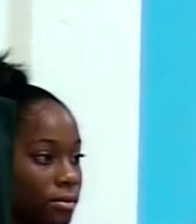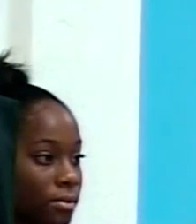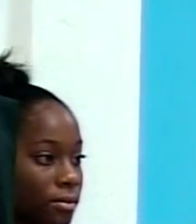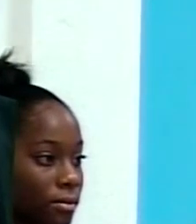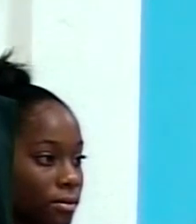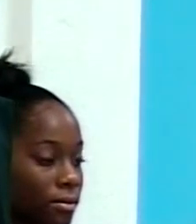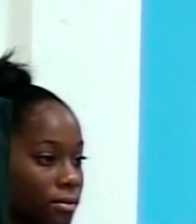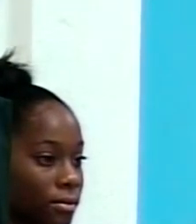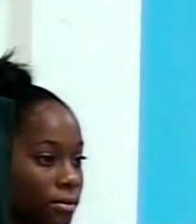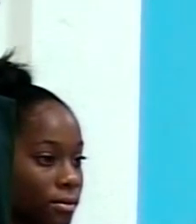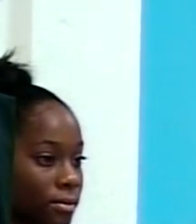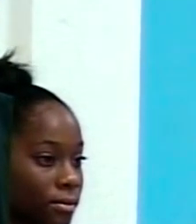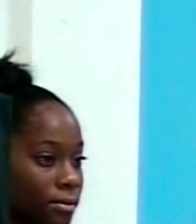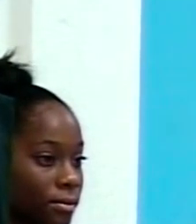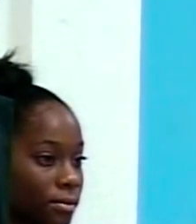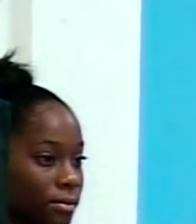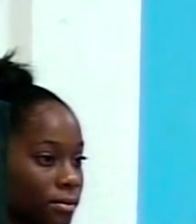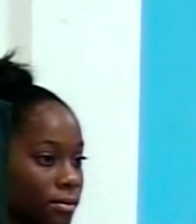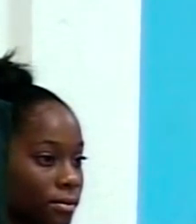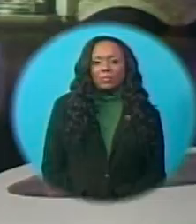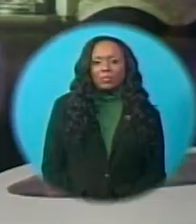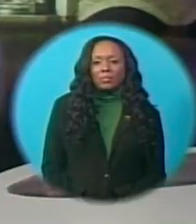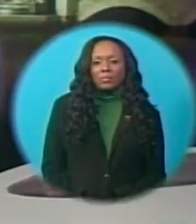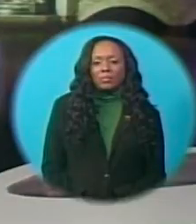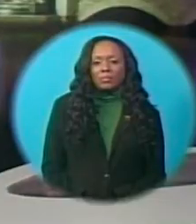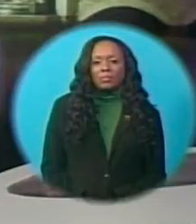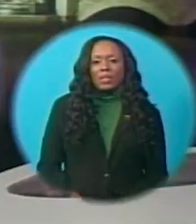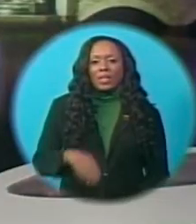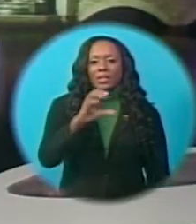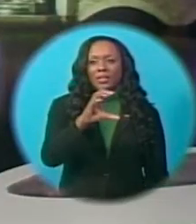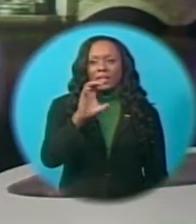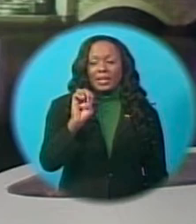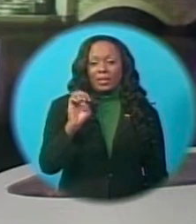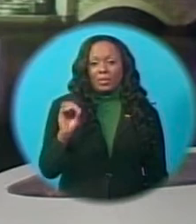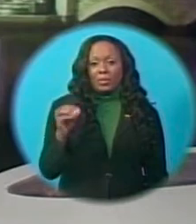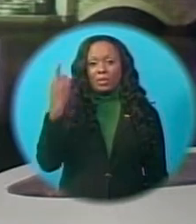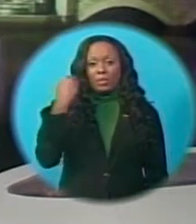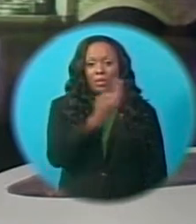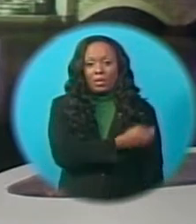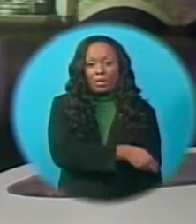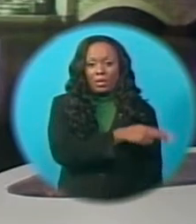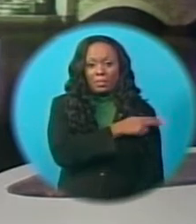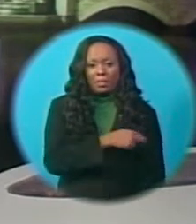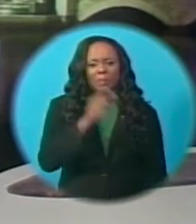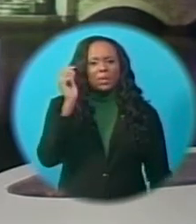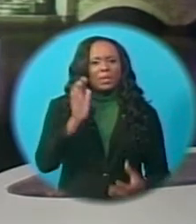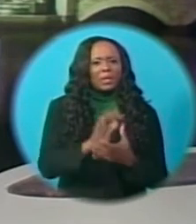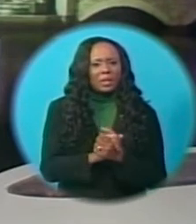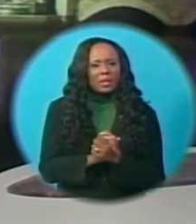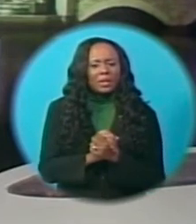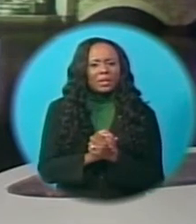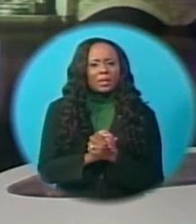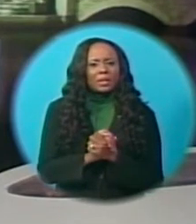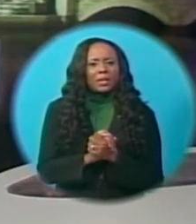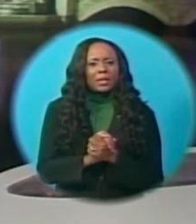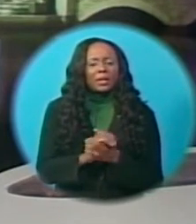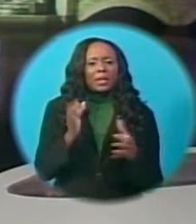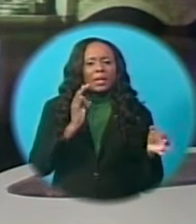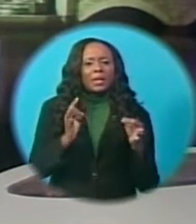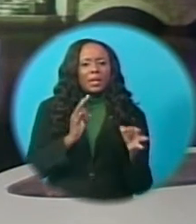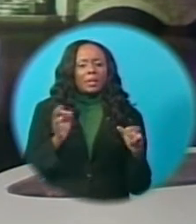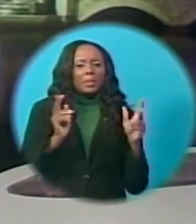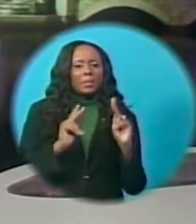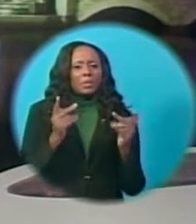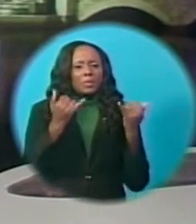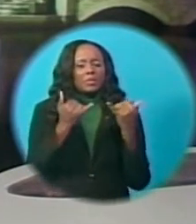and it will help to prevent NCDs. Chief Executive Officer of the Queen Elizabeth Hospital, Dr. Dexter James, believes it